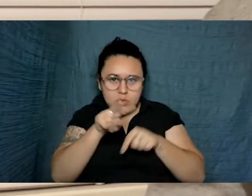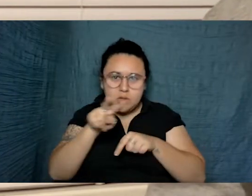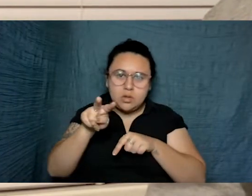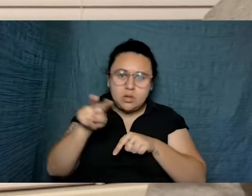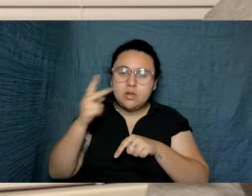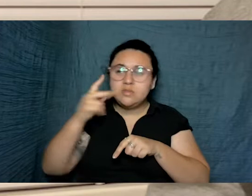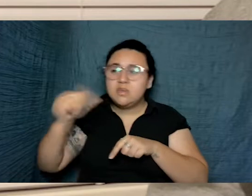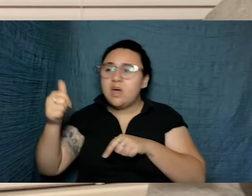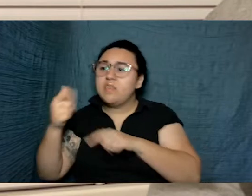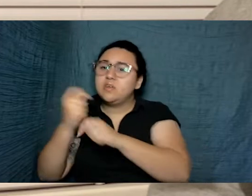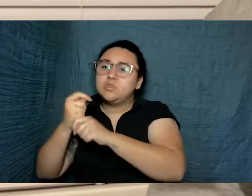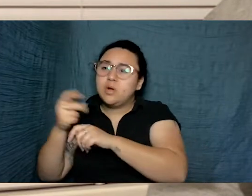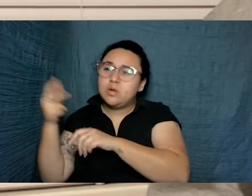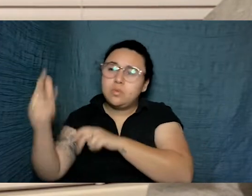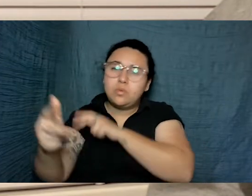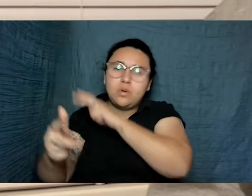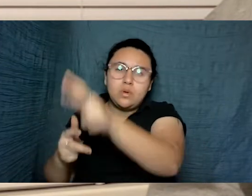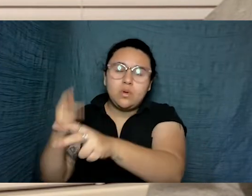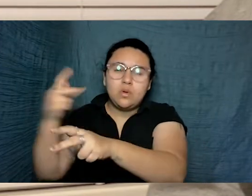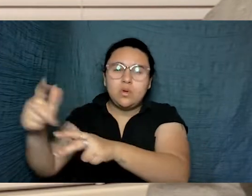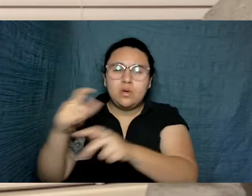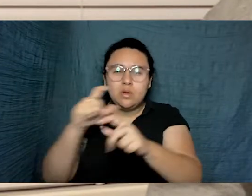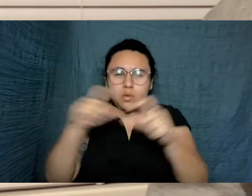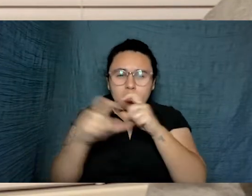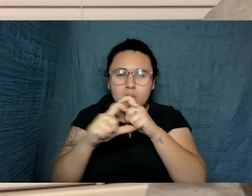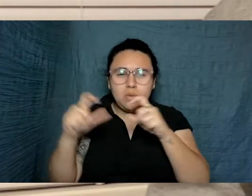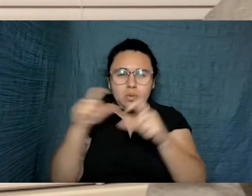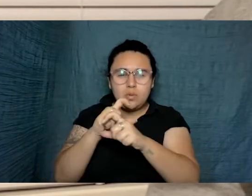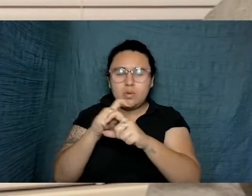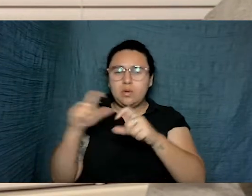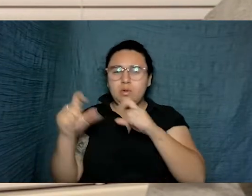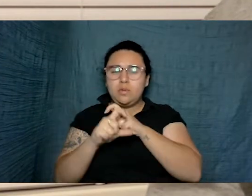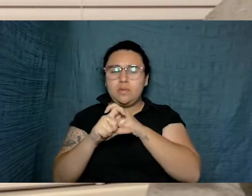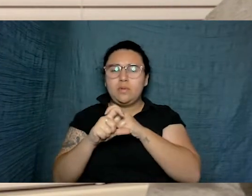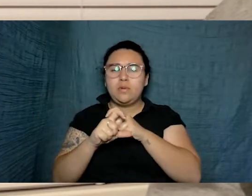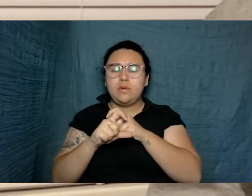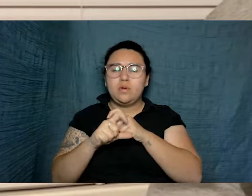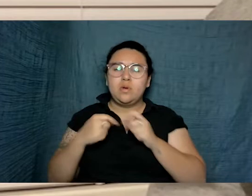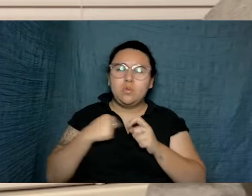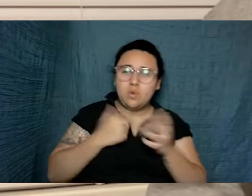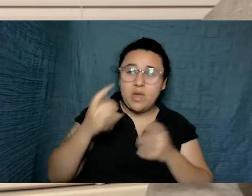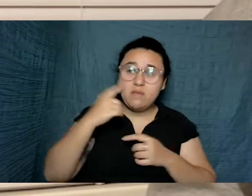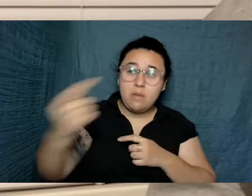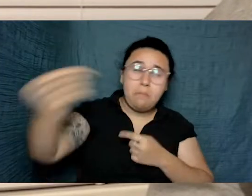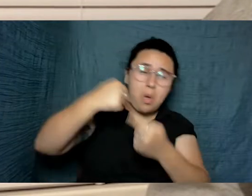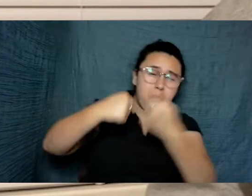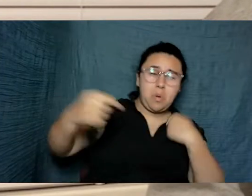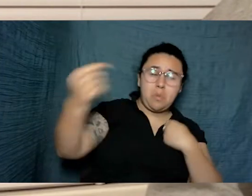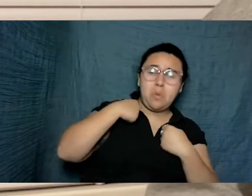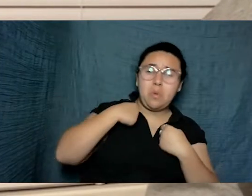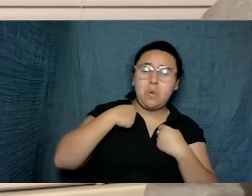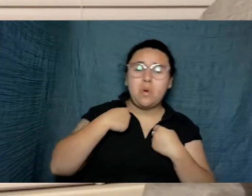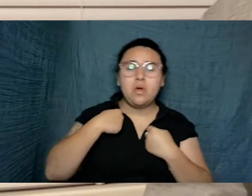the convoy approached. Black Hawk, White Hawk, Black Hawk. We tensed to receive incoming fire. Fratricide,